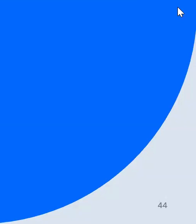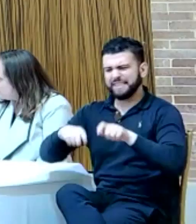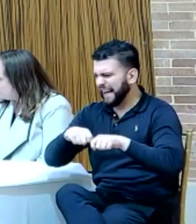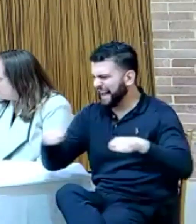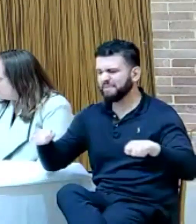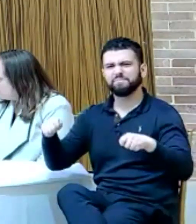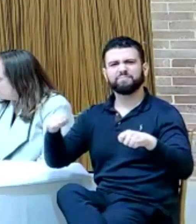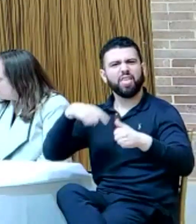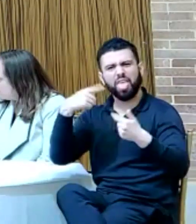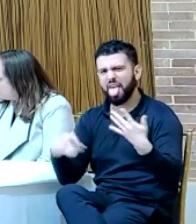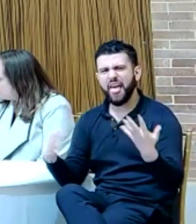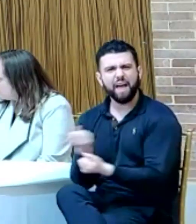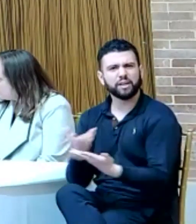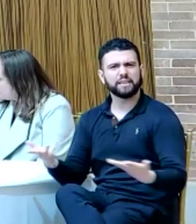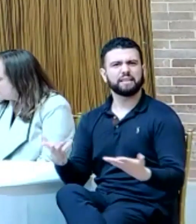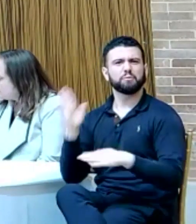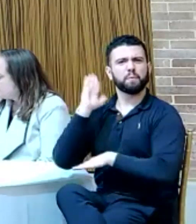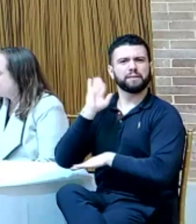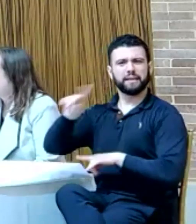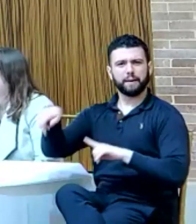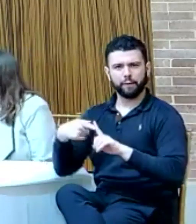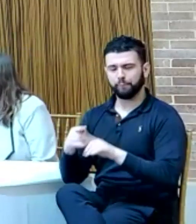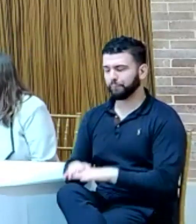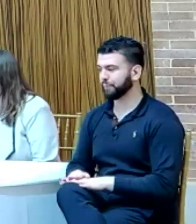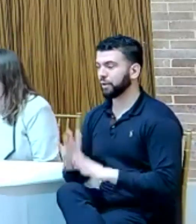spoke about today I'll start with you Elizabeth